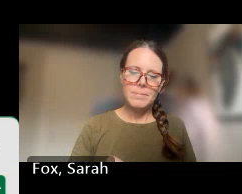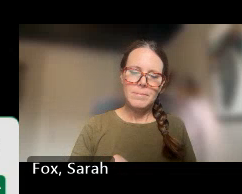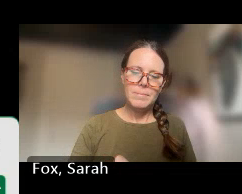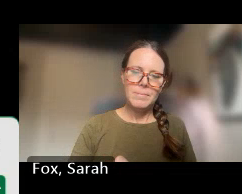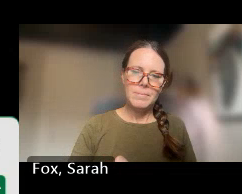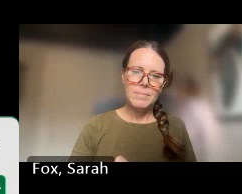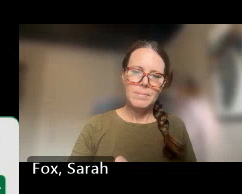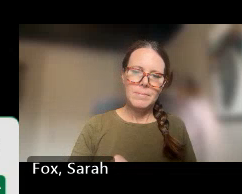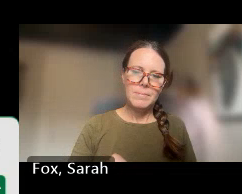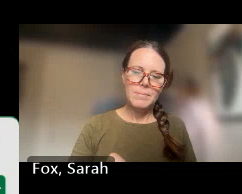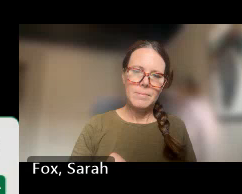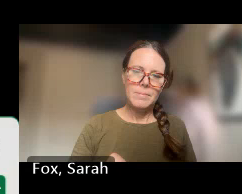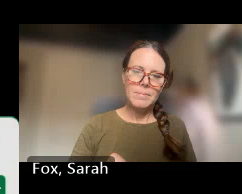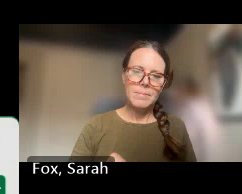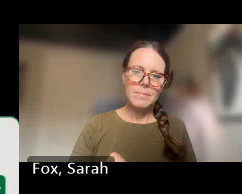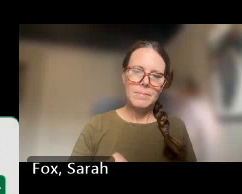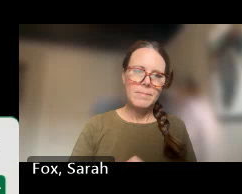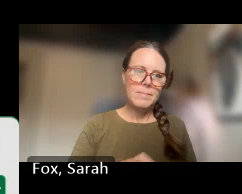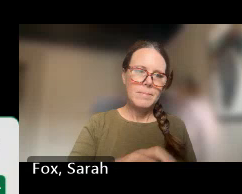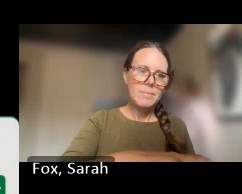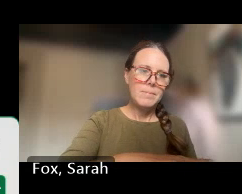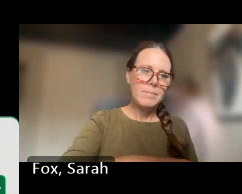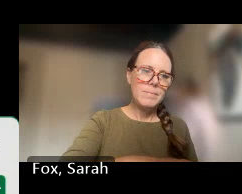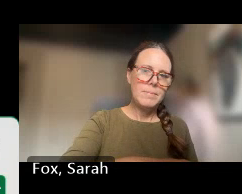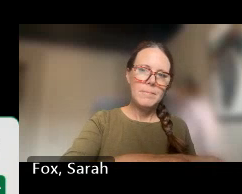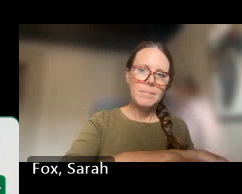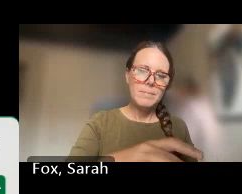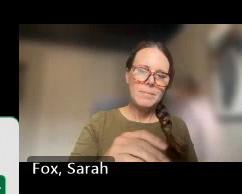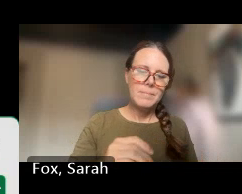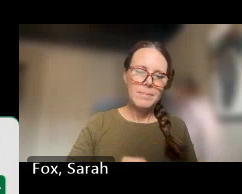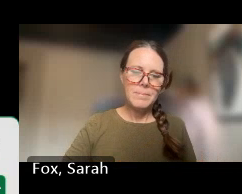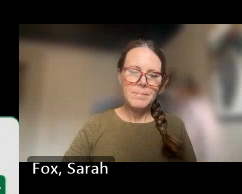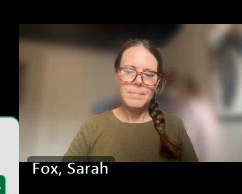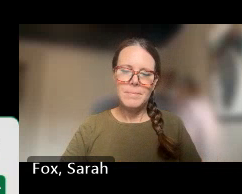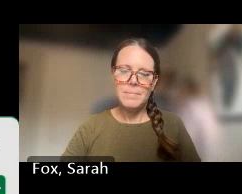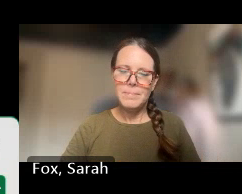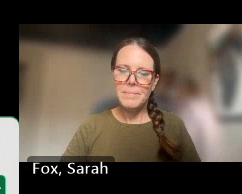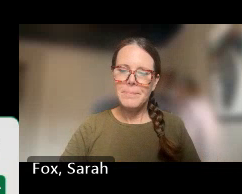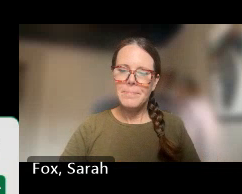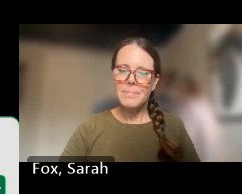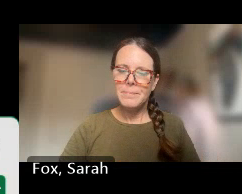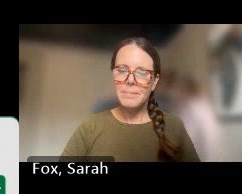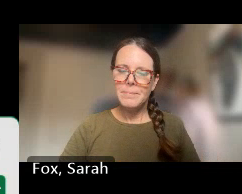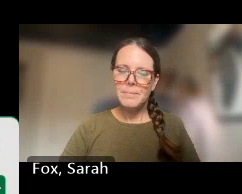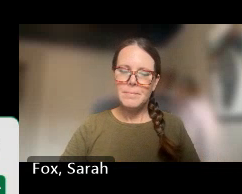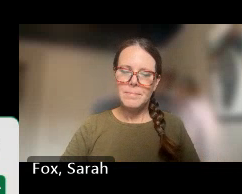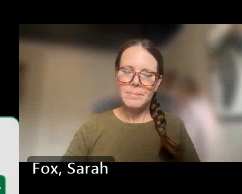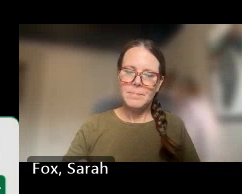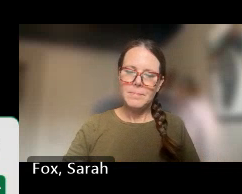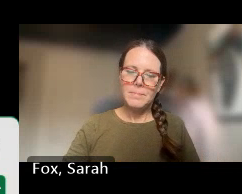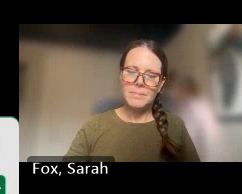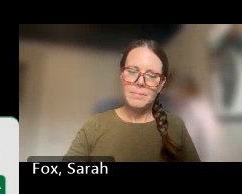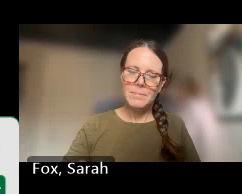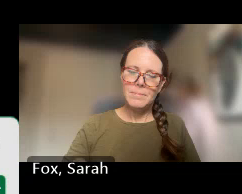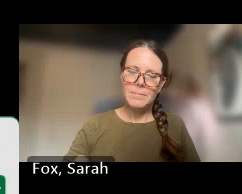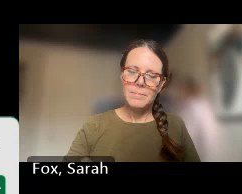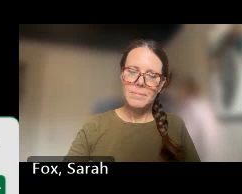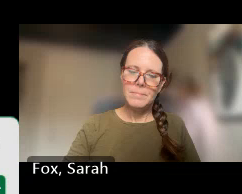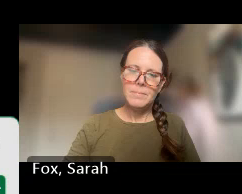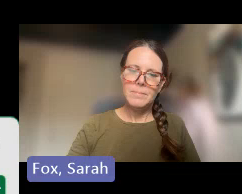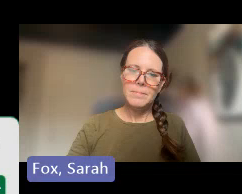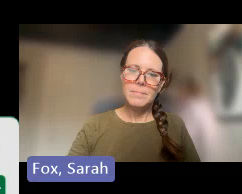support themselves on a positive event. So for me, it would be helpful to hear about some clarification on some of these events